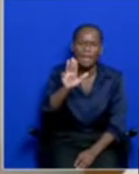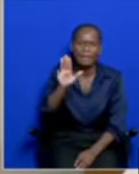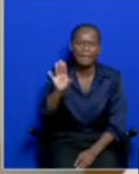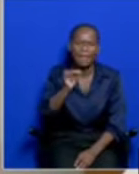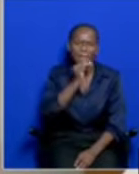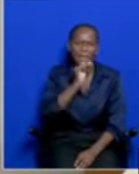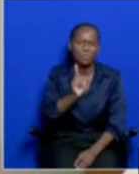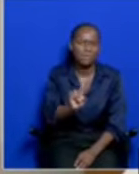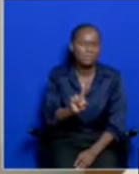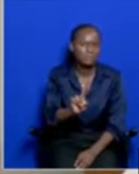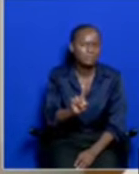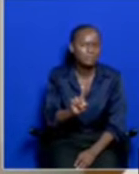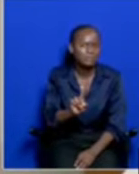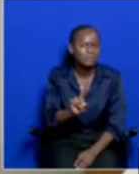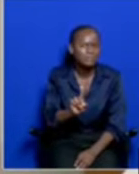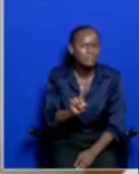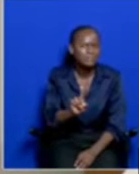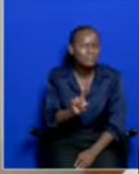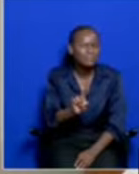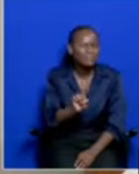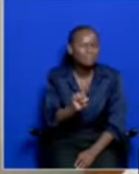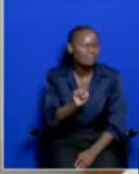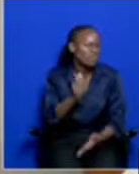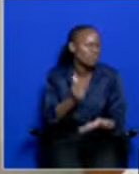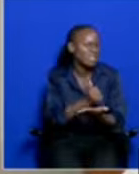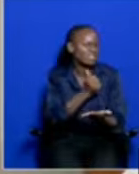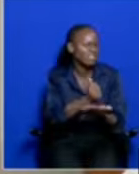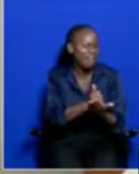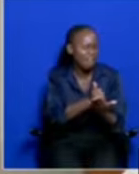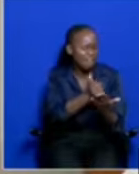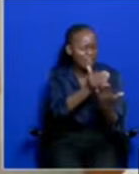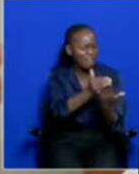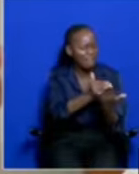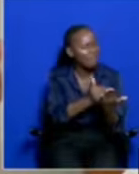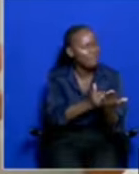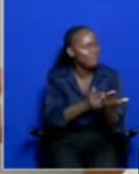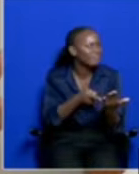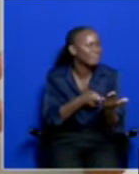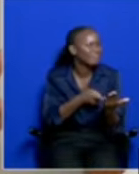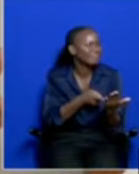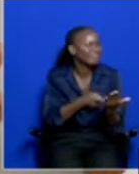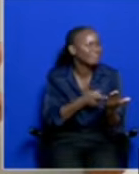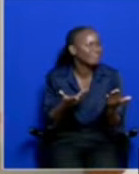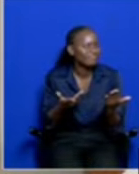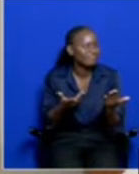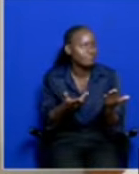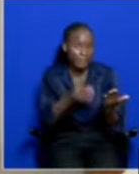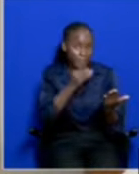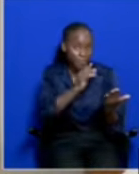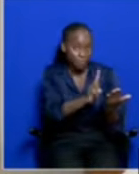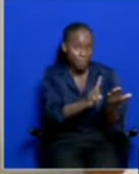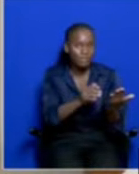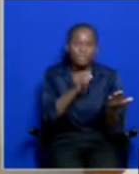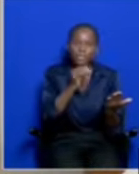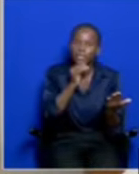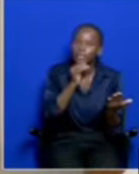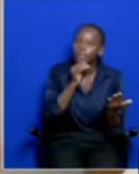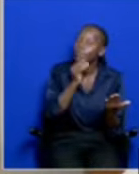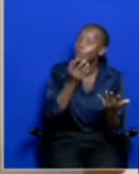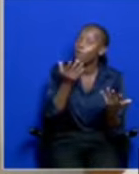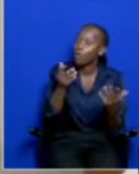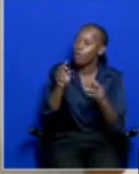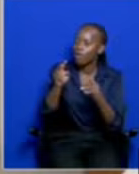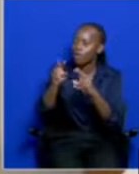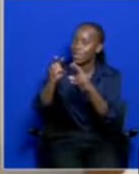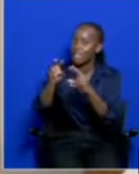this official register, and whether anyone investigating the whereabouts of the goods would have, I take